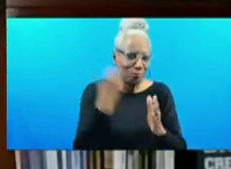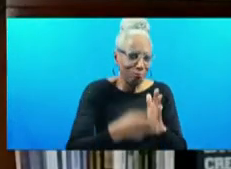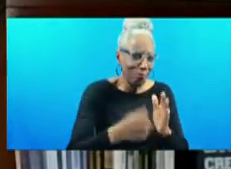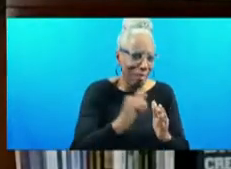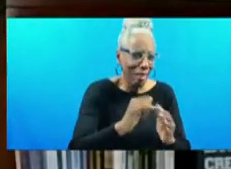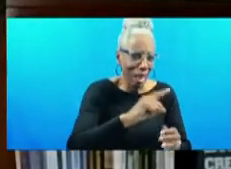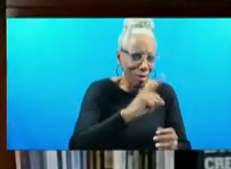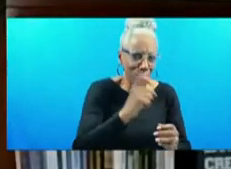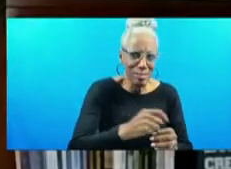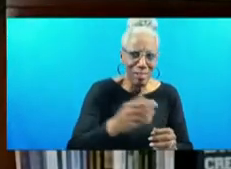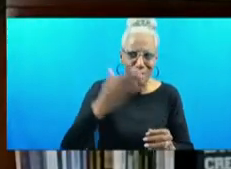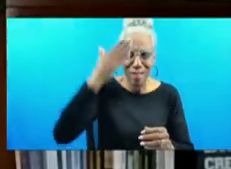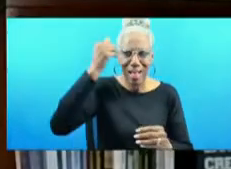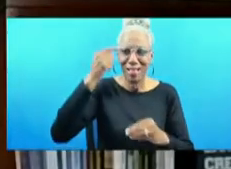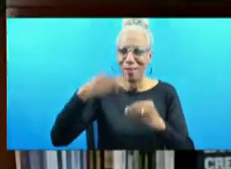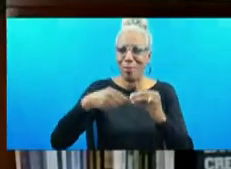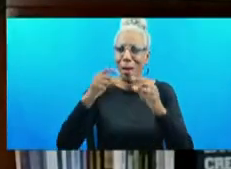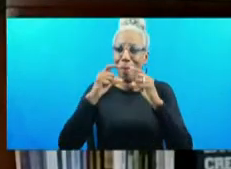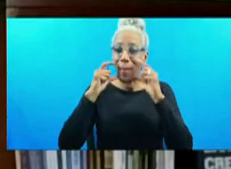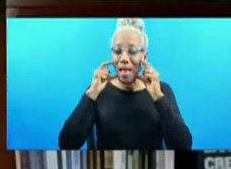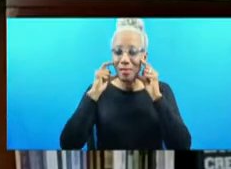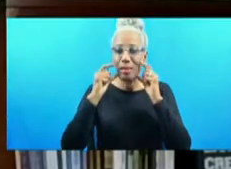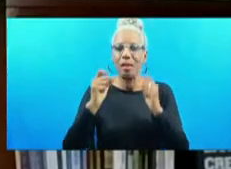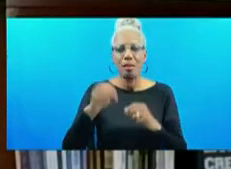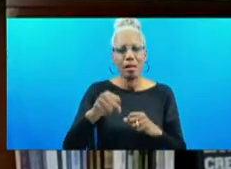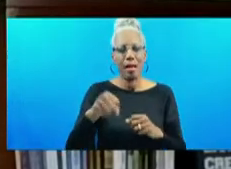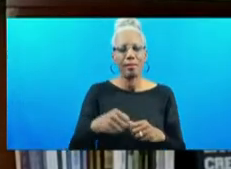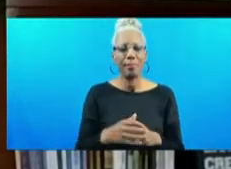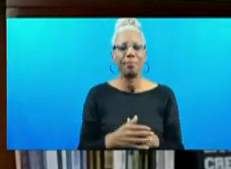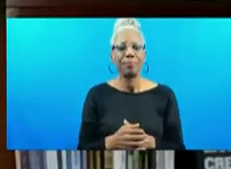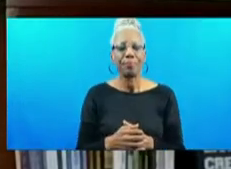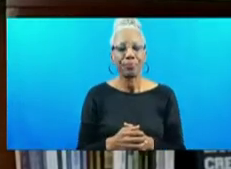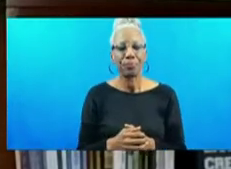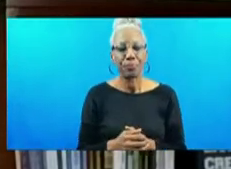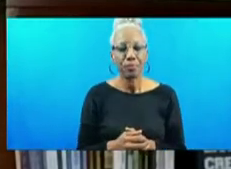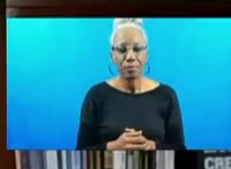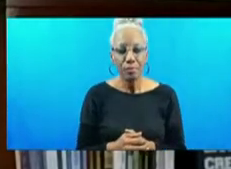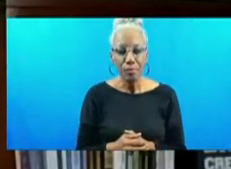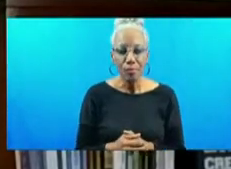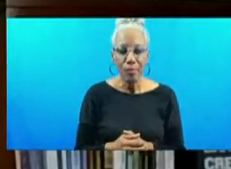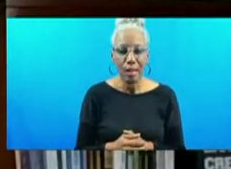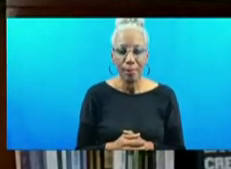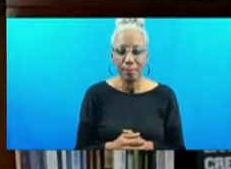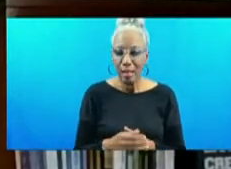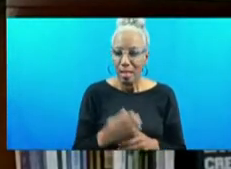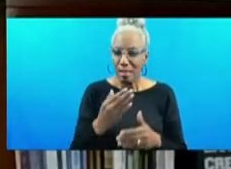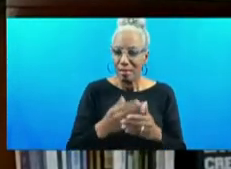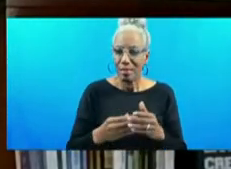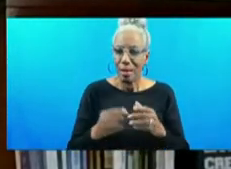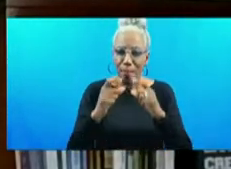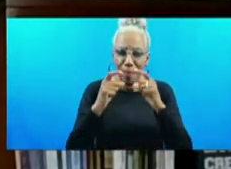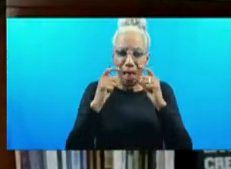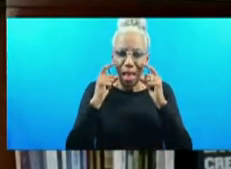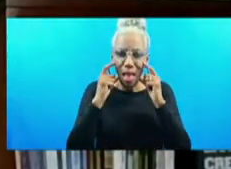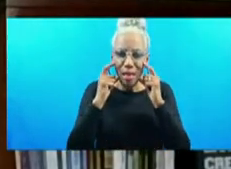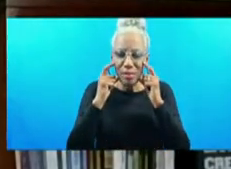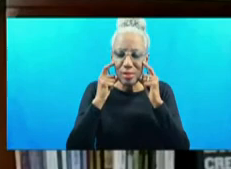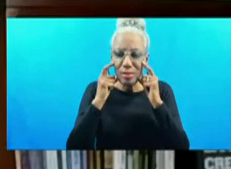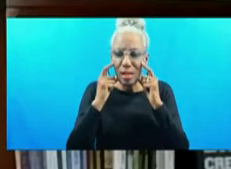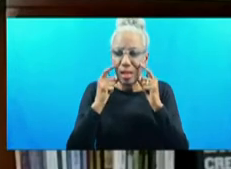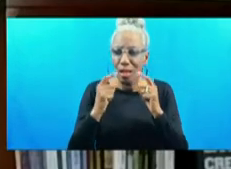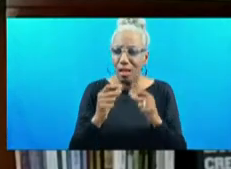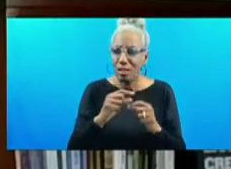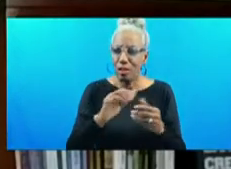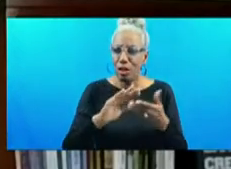some information put out where there was some questions around a tag that was put on masks that made our community question whether they were authentic